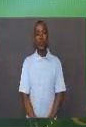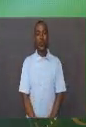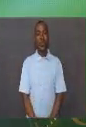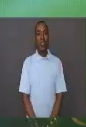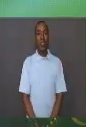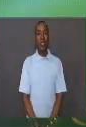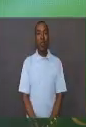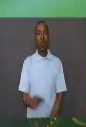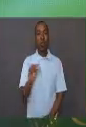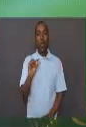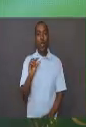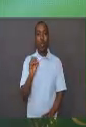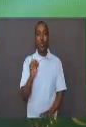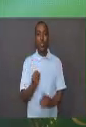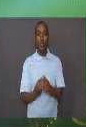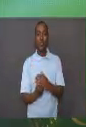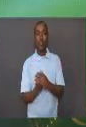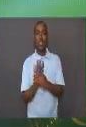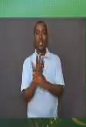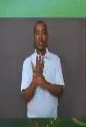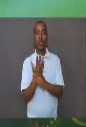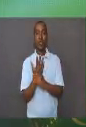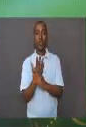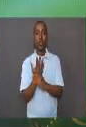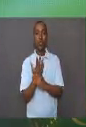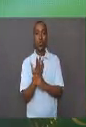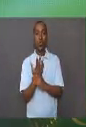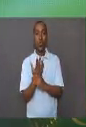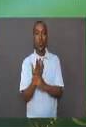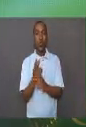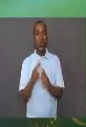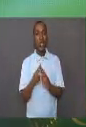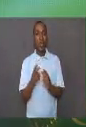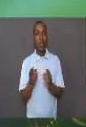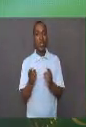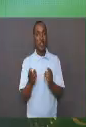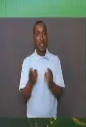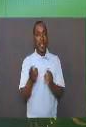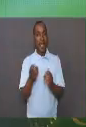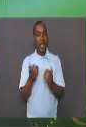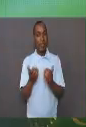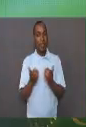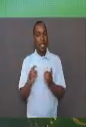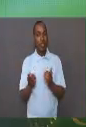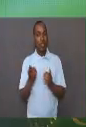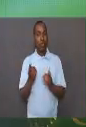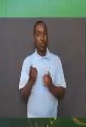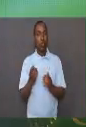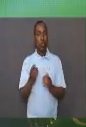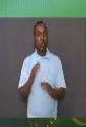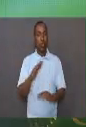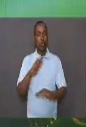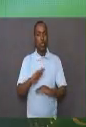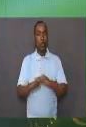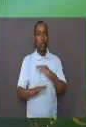To grow microorganisms, there must be a series of steps that are followed to